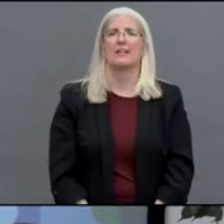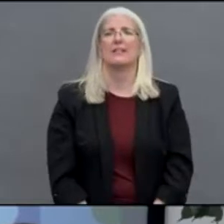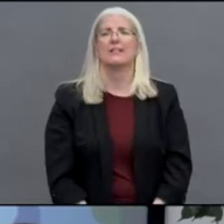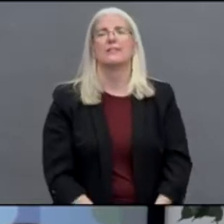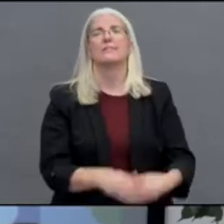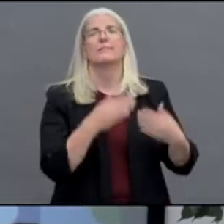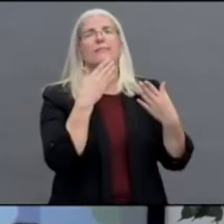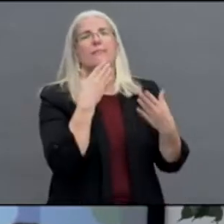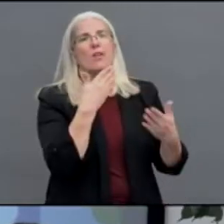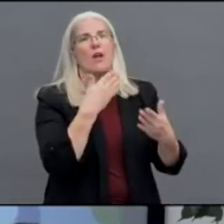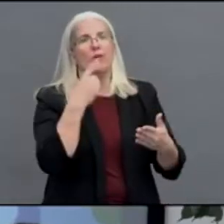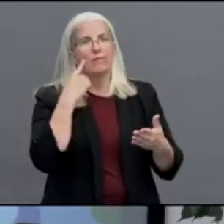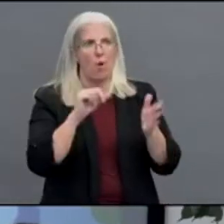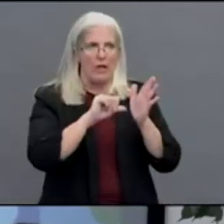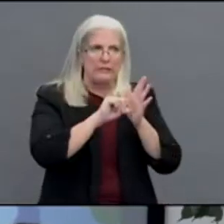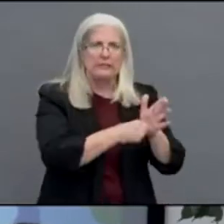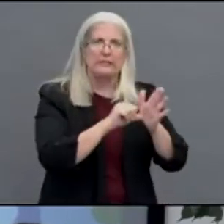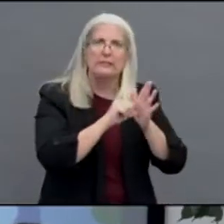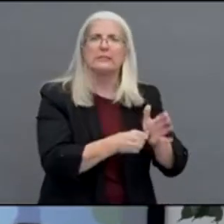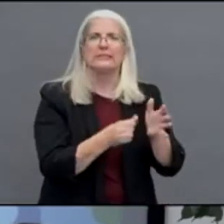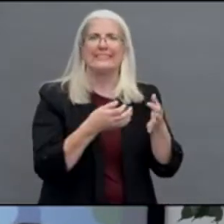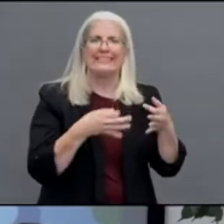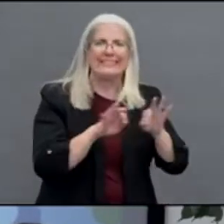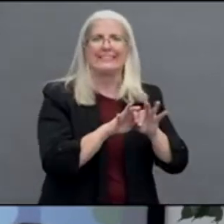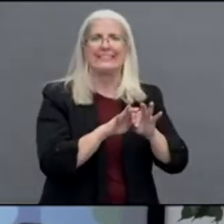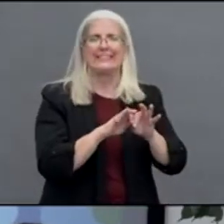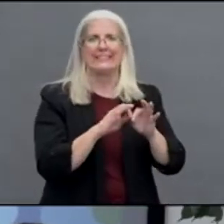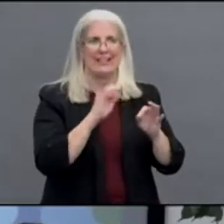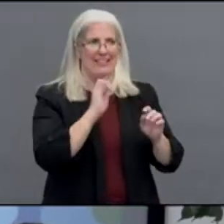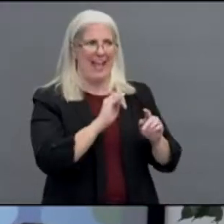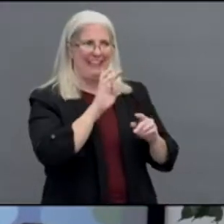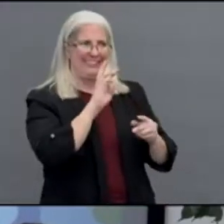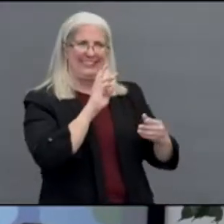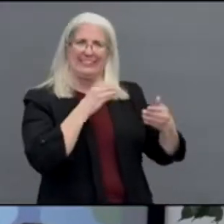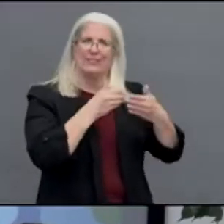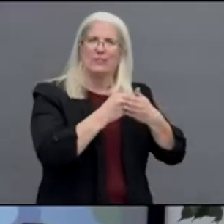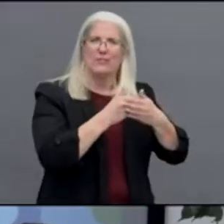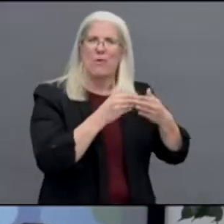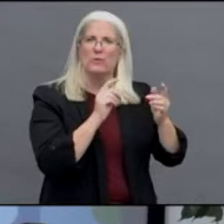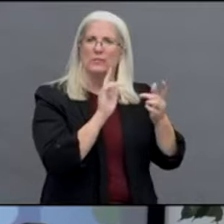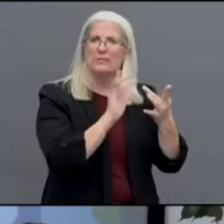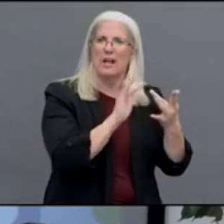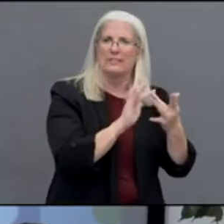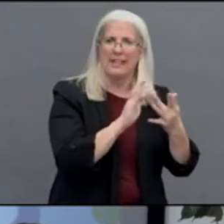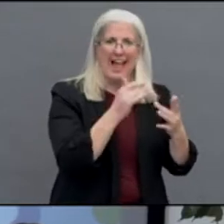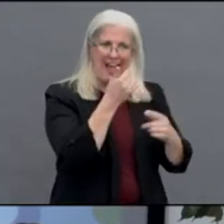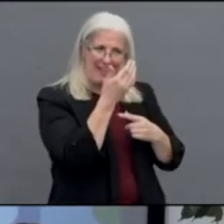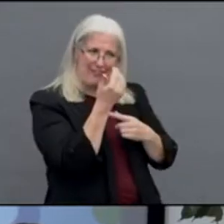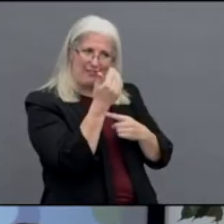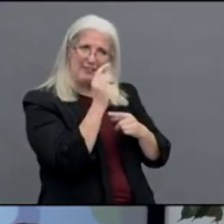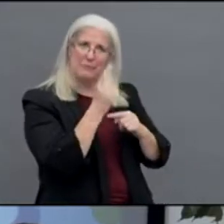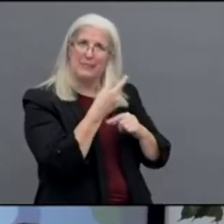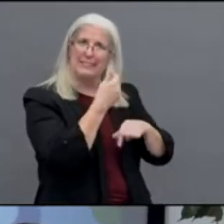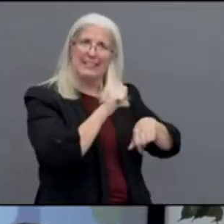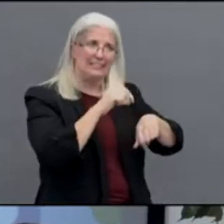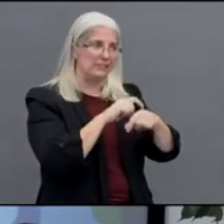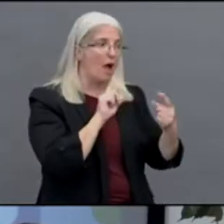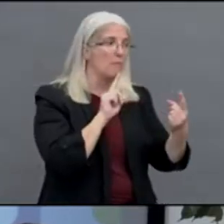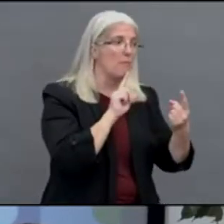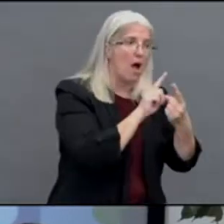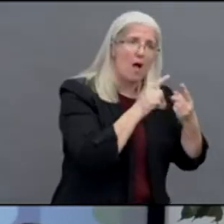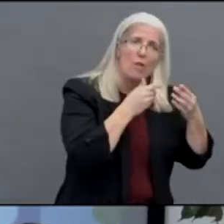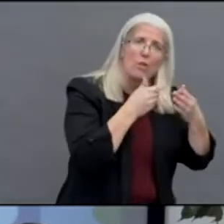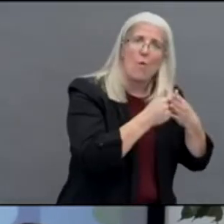contact, what that means. Like you said, 15 minutes at any time or closer within